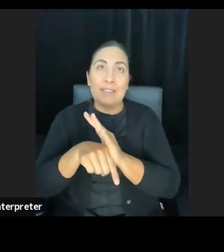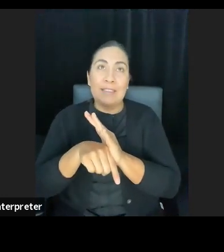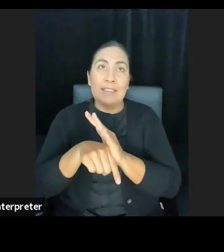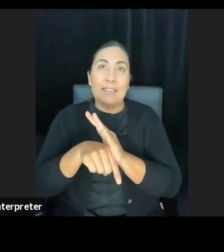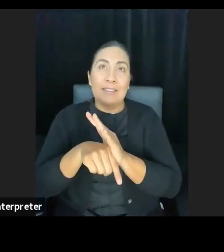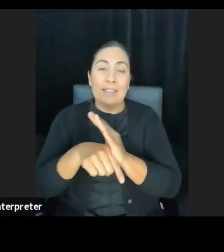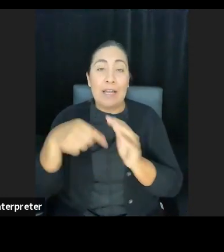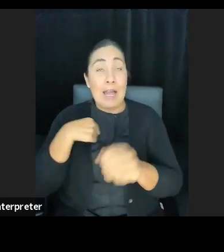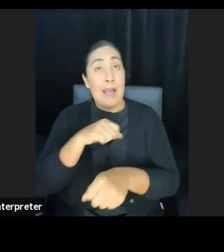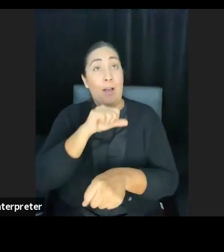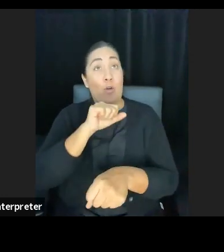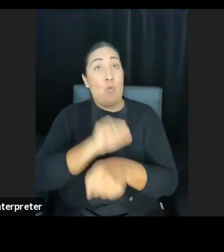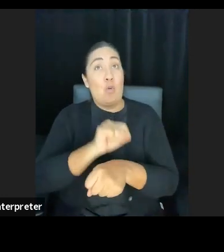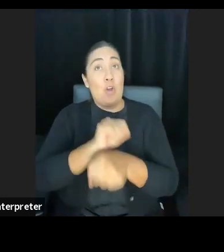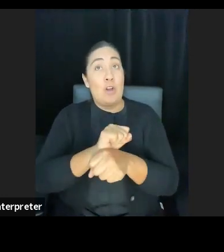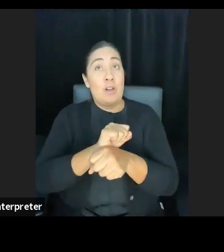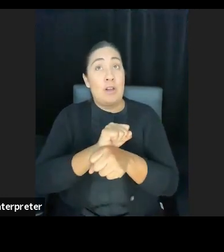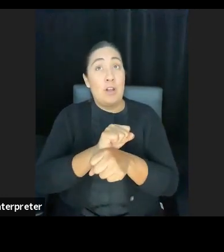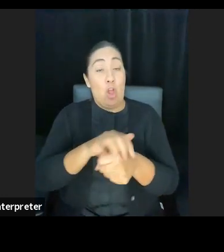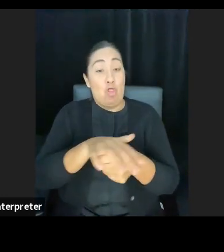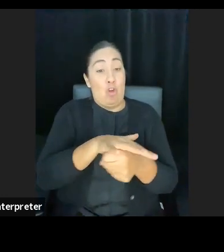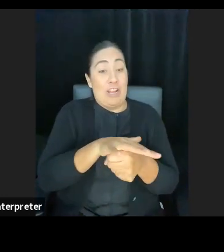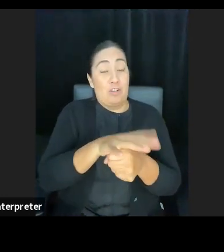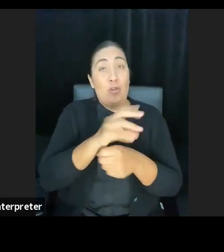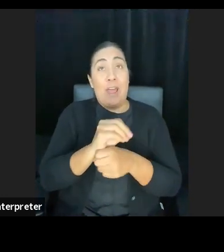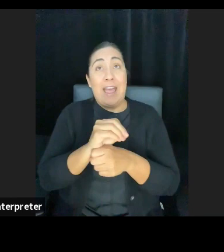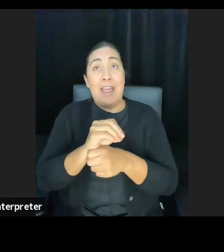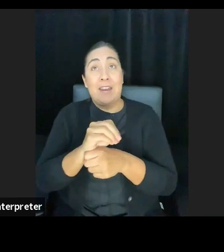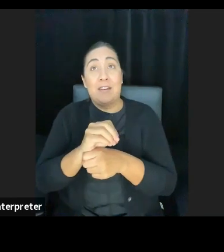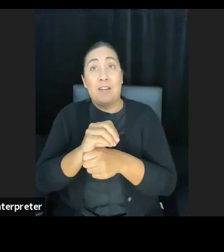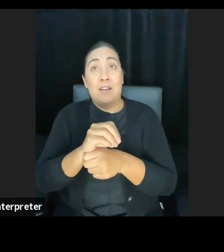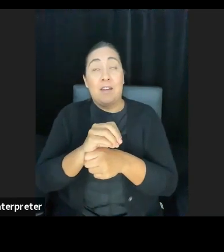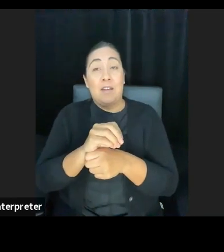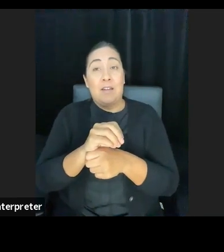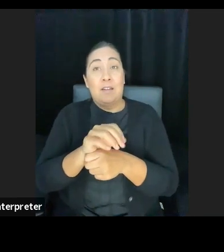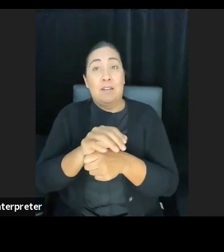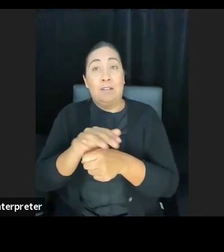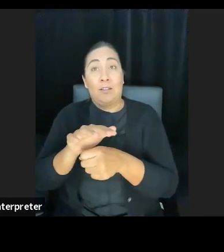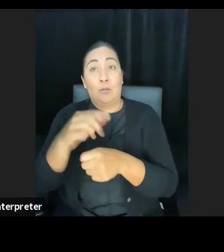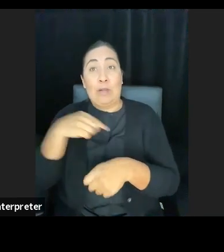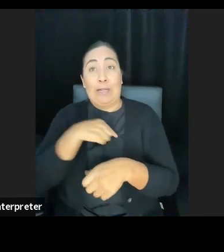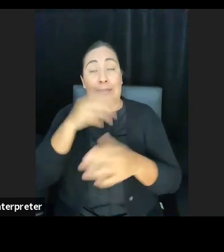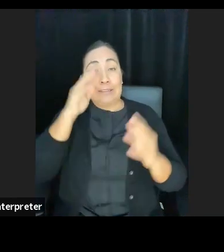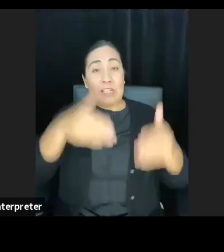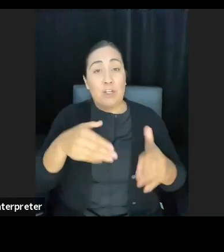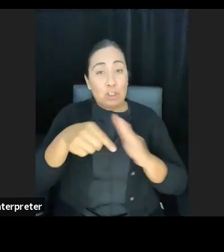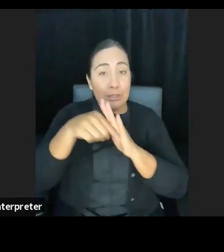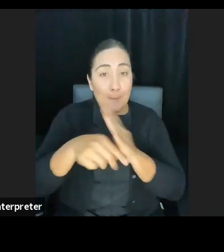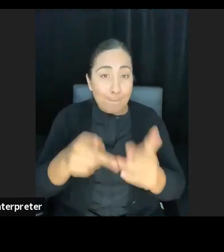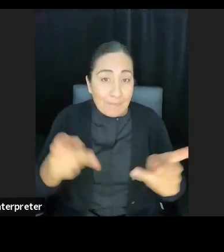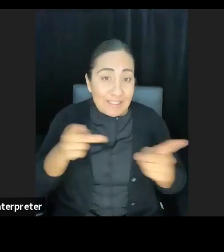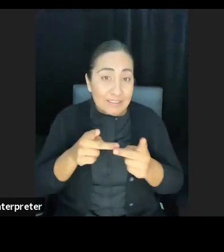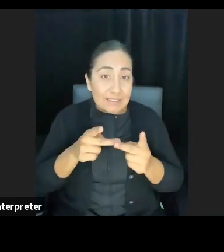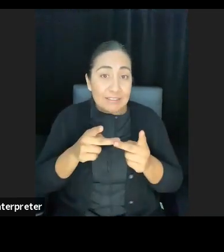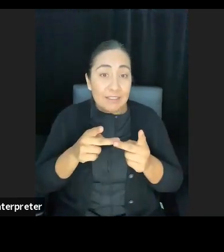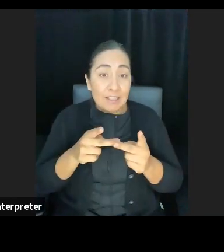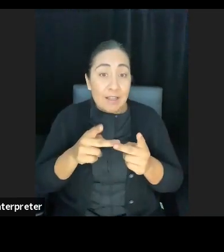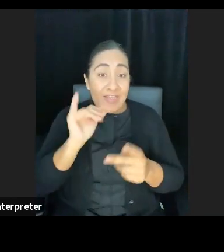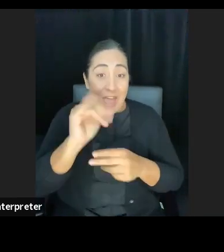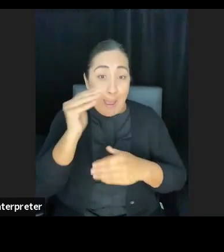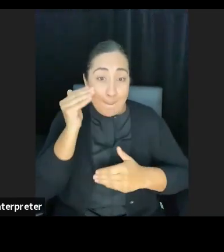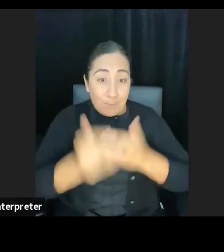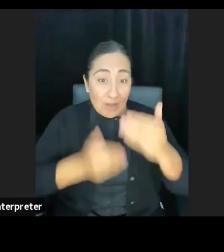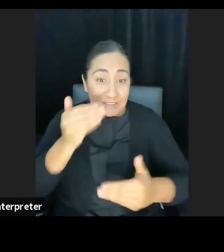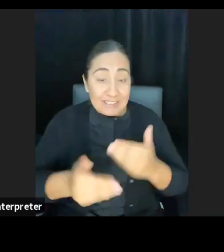locational and relational, and it centers deep listening to people in their places. And that practice of deep listening continues to be